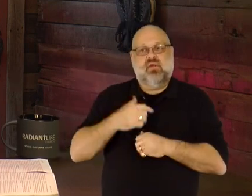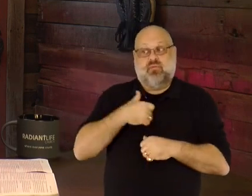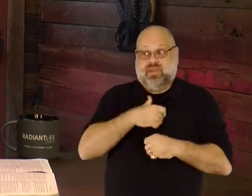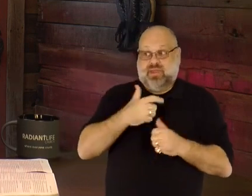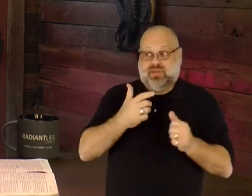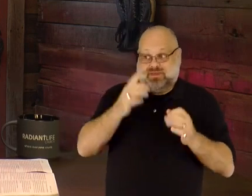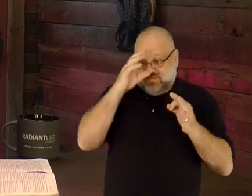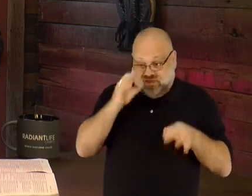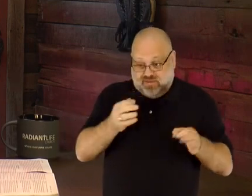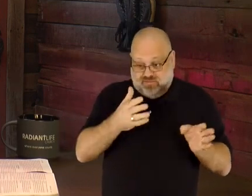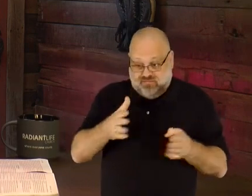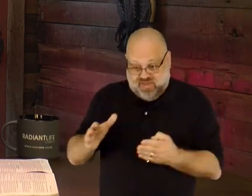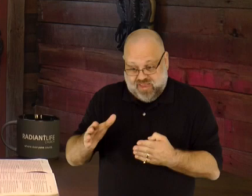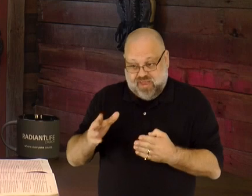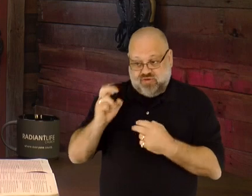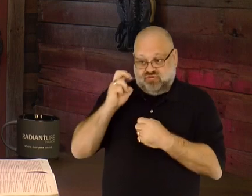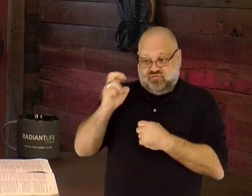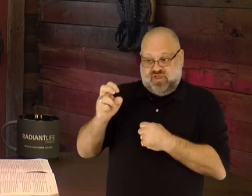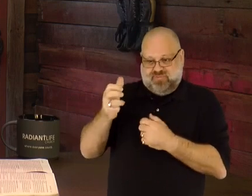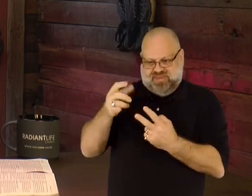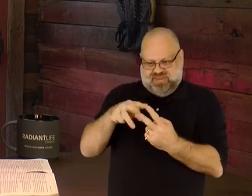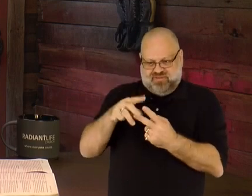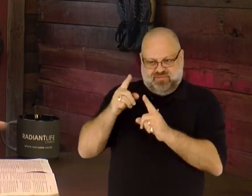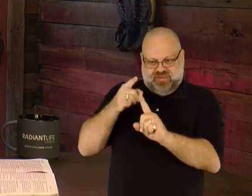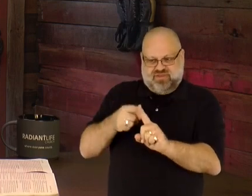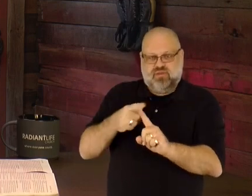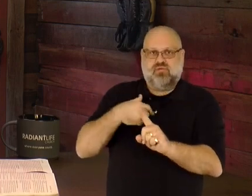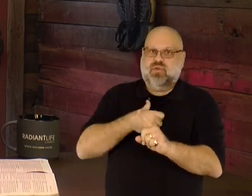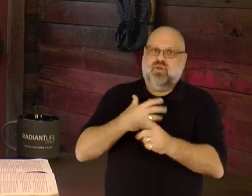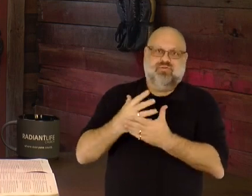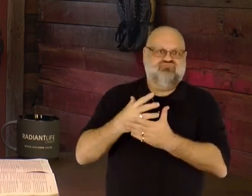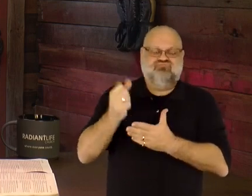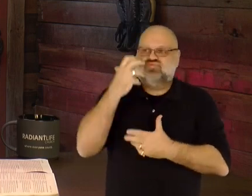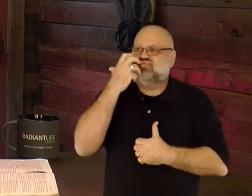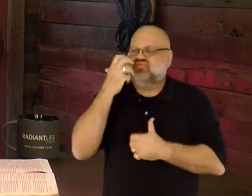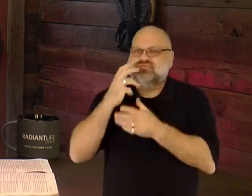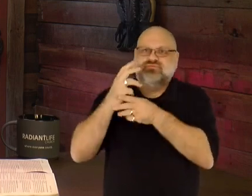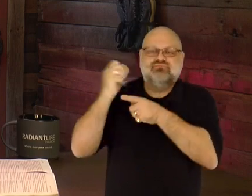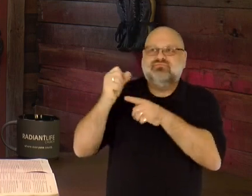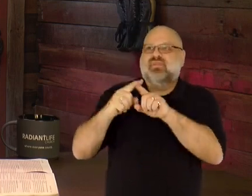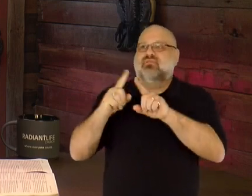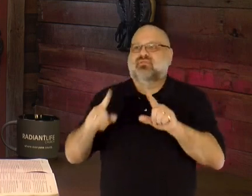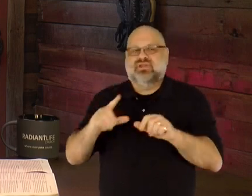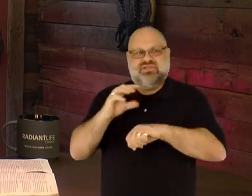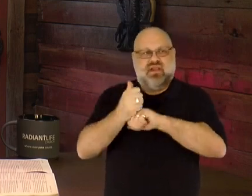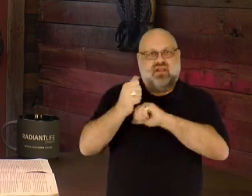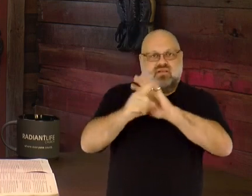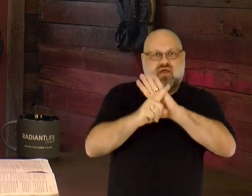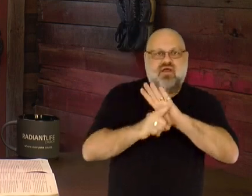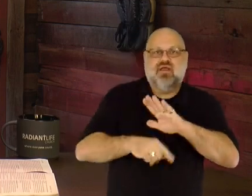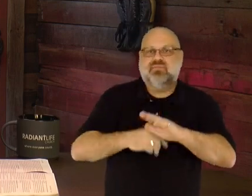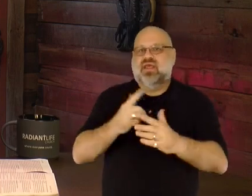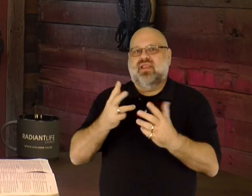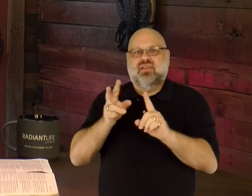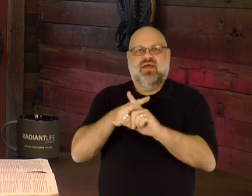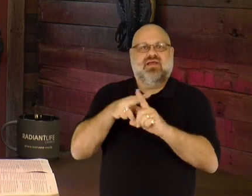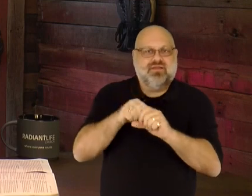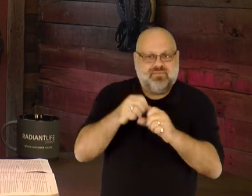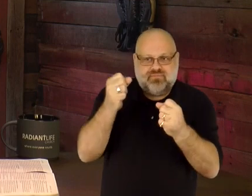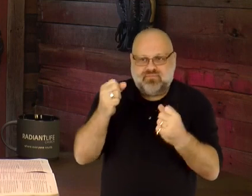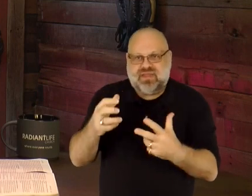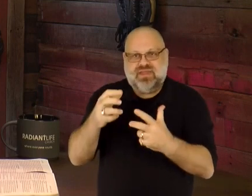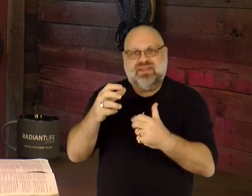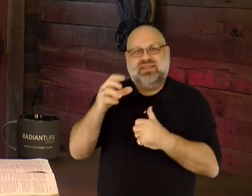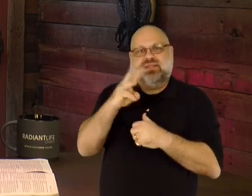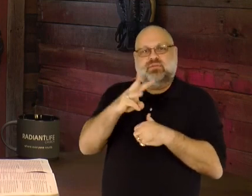out that we set alarms and log onto multiple devices to try to book sites as soon as they are made available, because